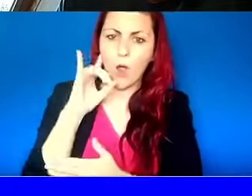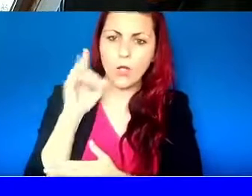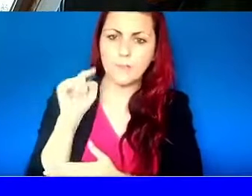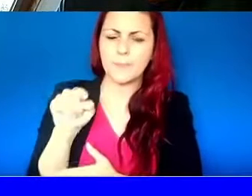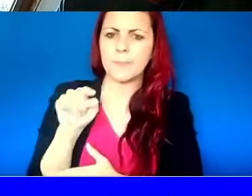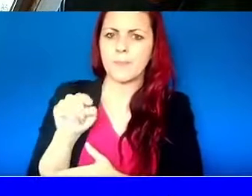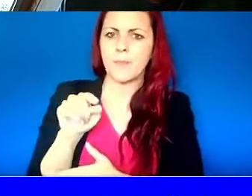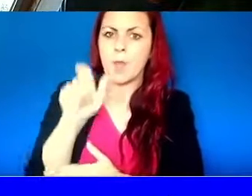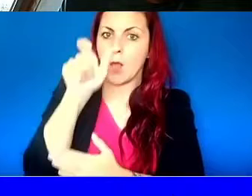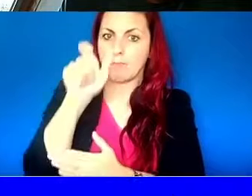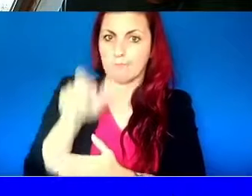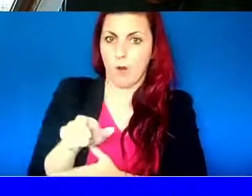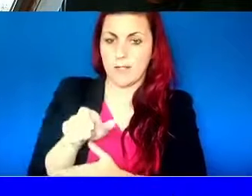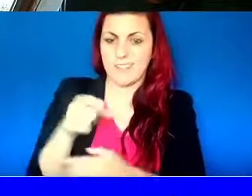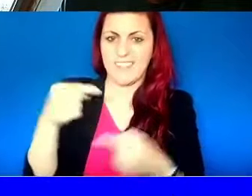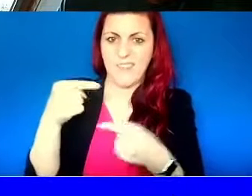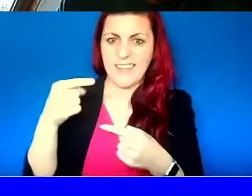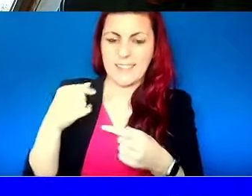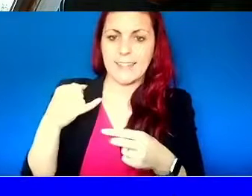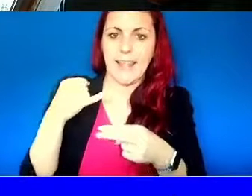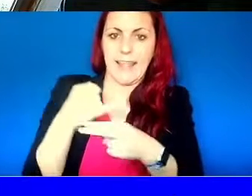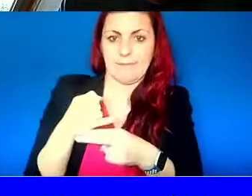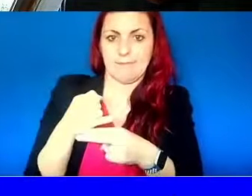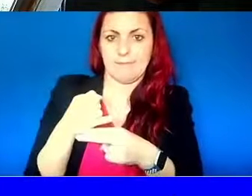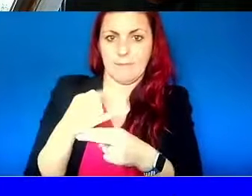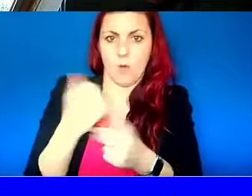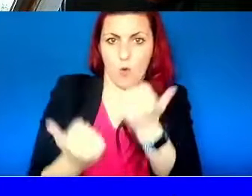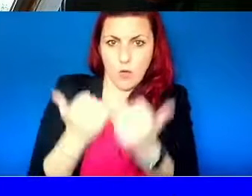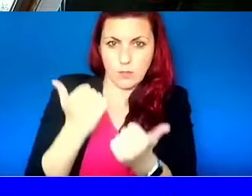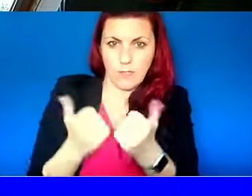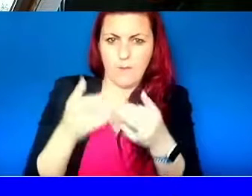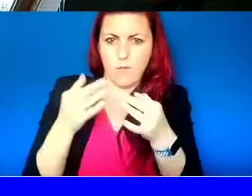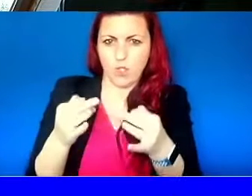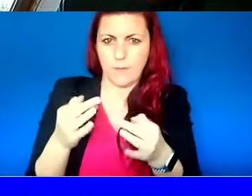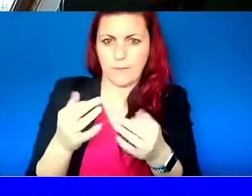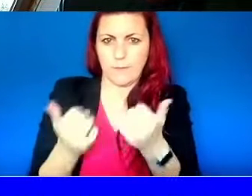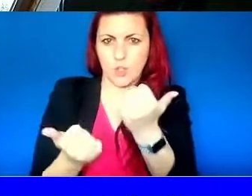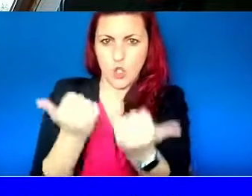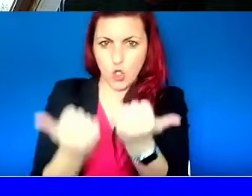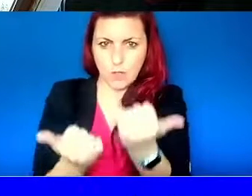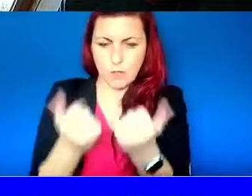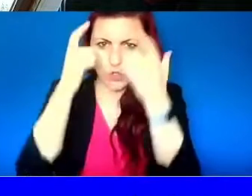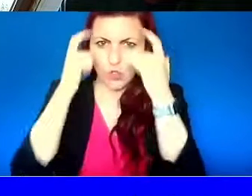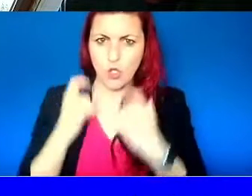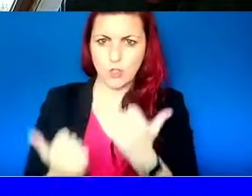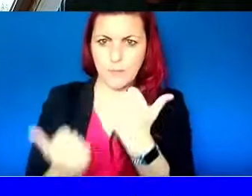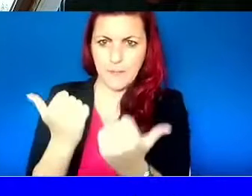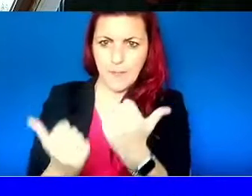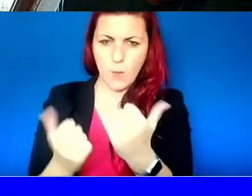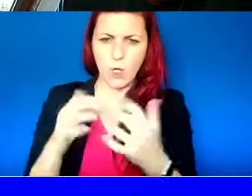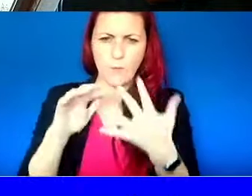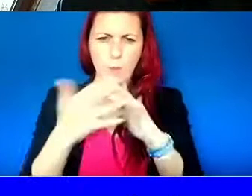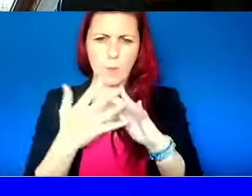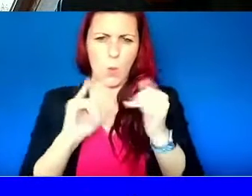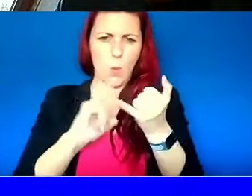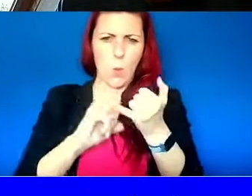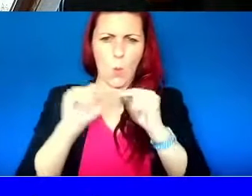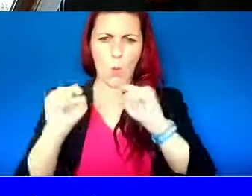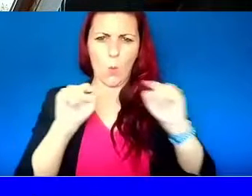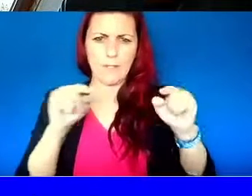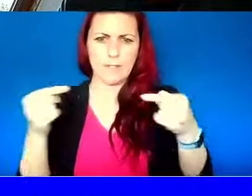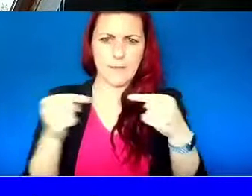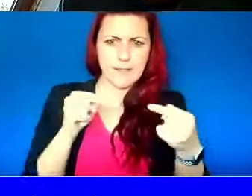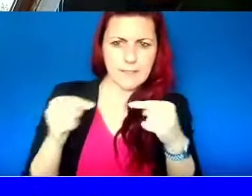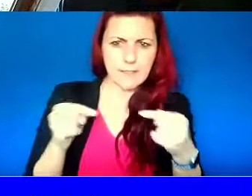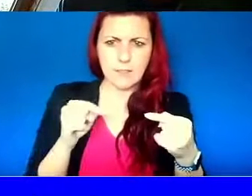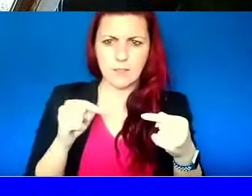up in front of the judge and there was some confusion about who the defendant was. So the judge turned to the defendant's lawyer, who was